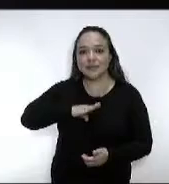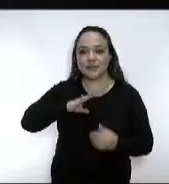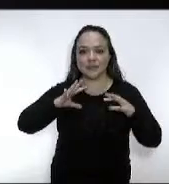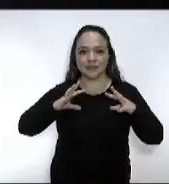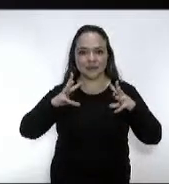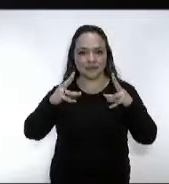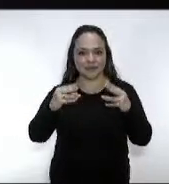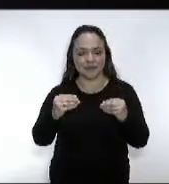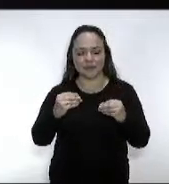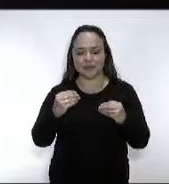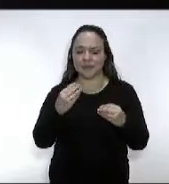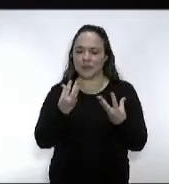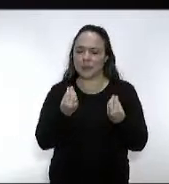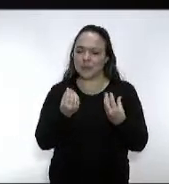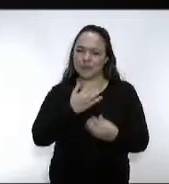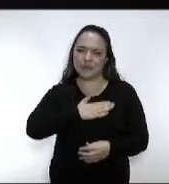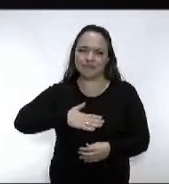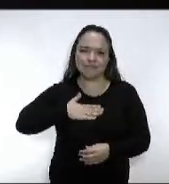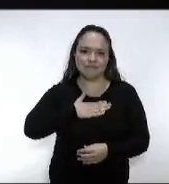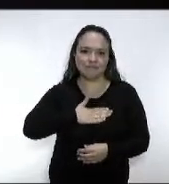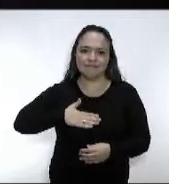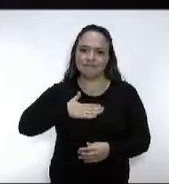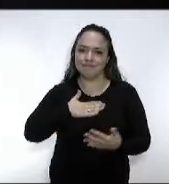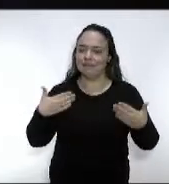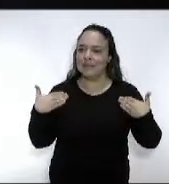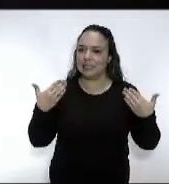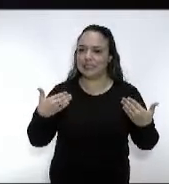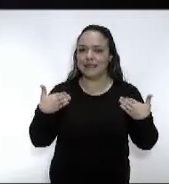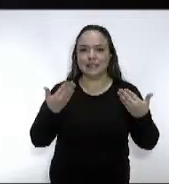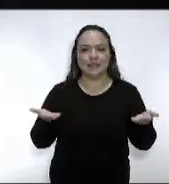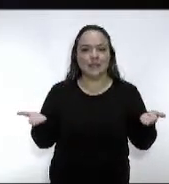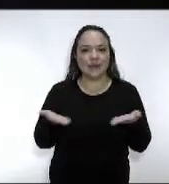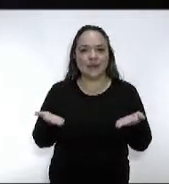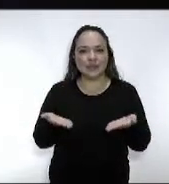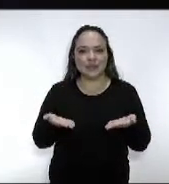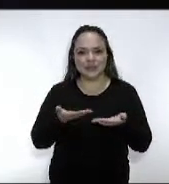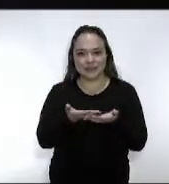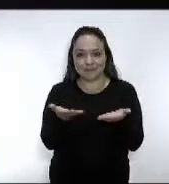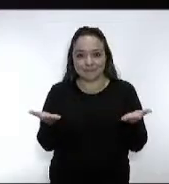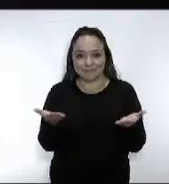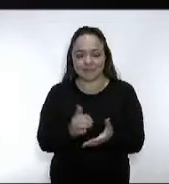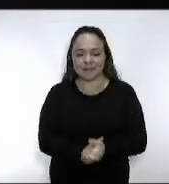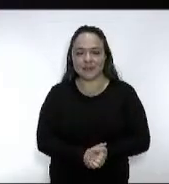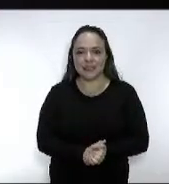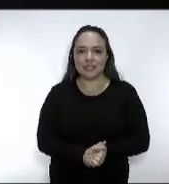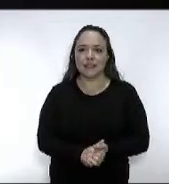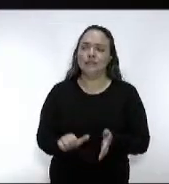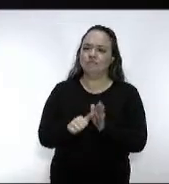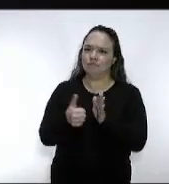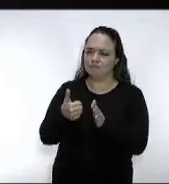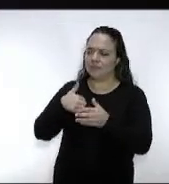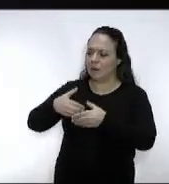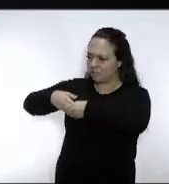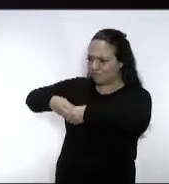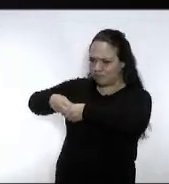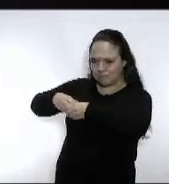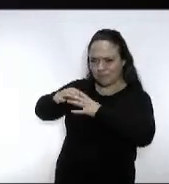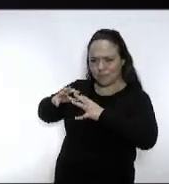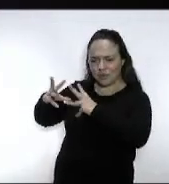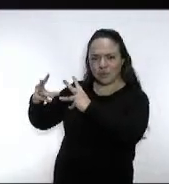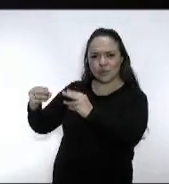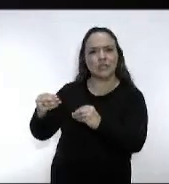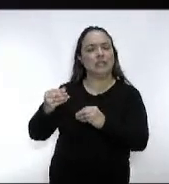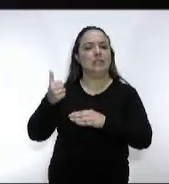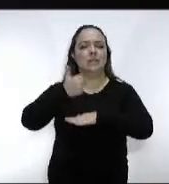Good afternoon, everybody. Once more, it's nice to be here with you today. First of all, I'd like to greet the authorities